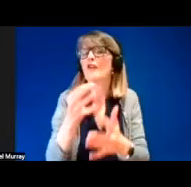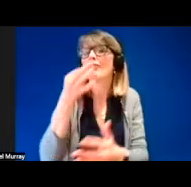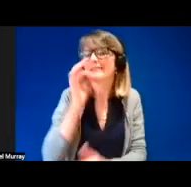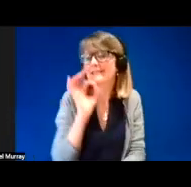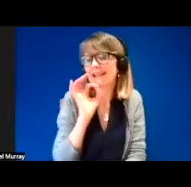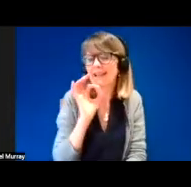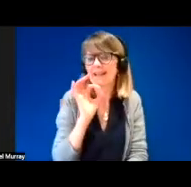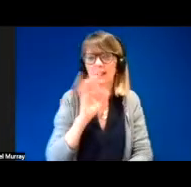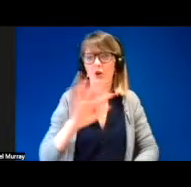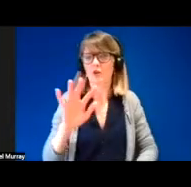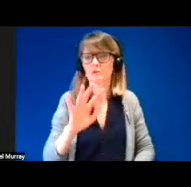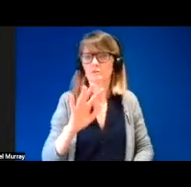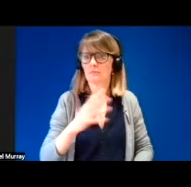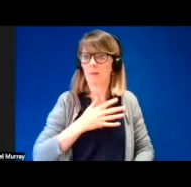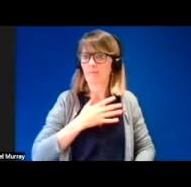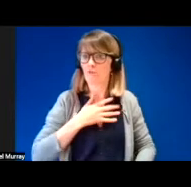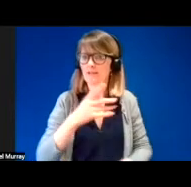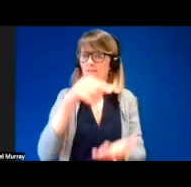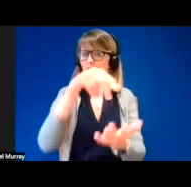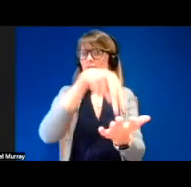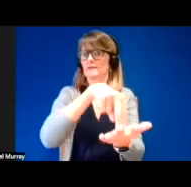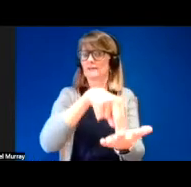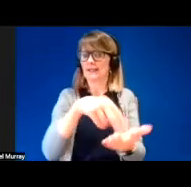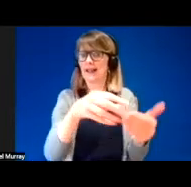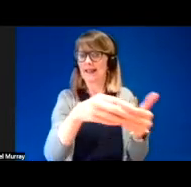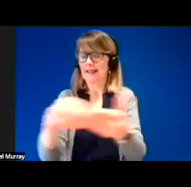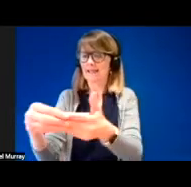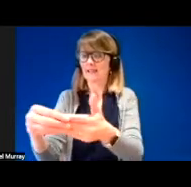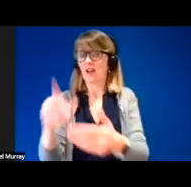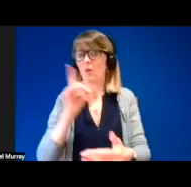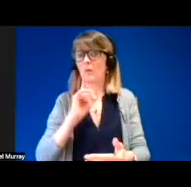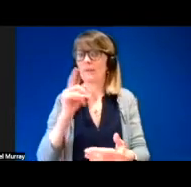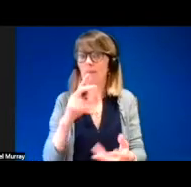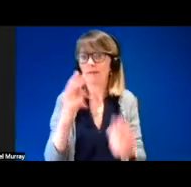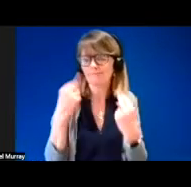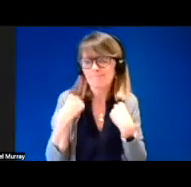leader. And women have been content with that.